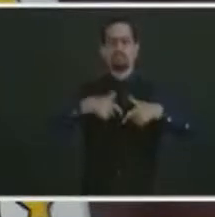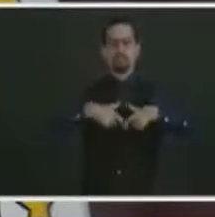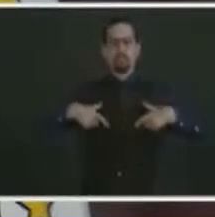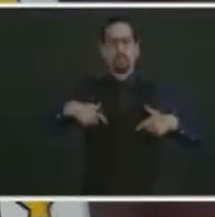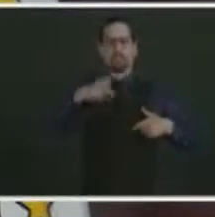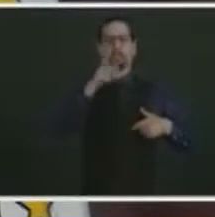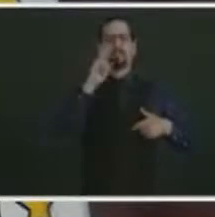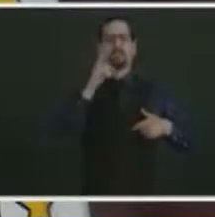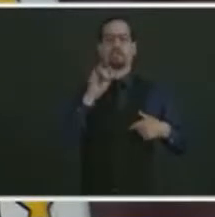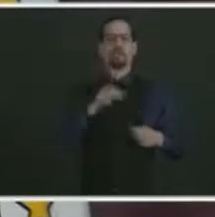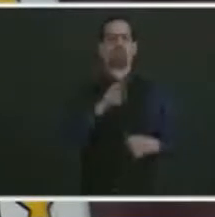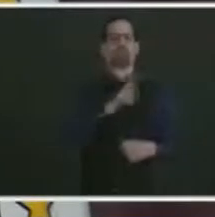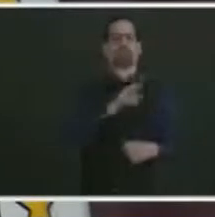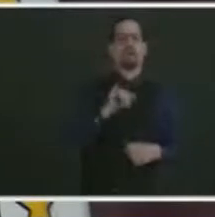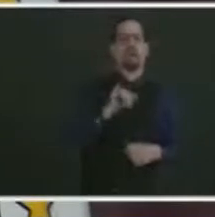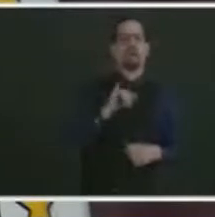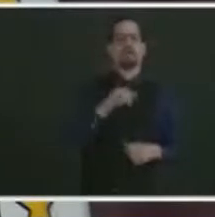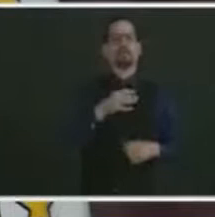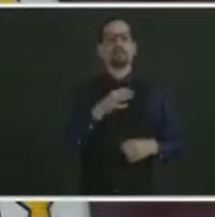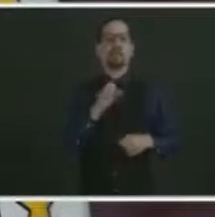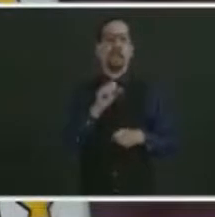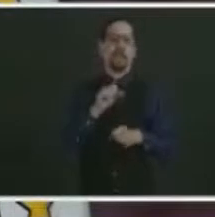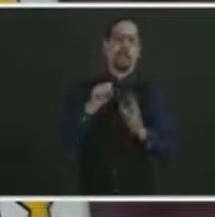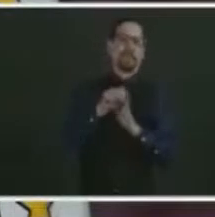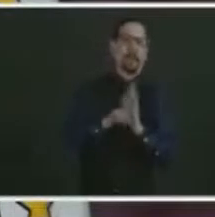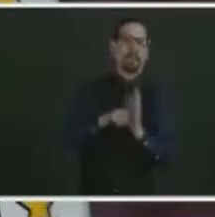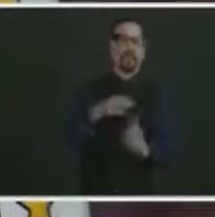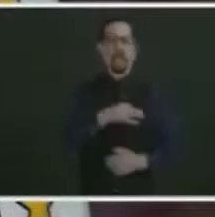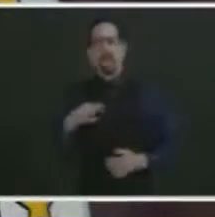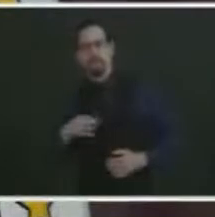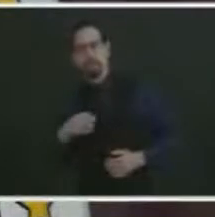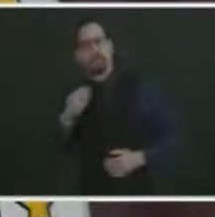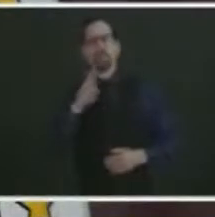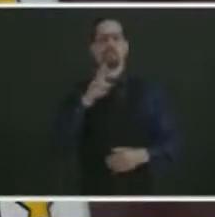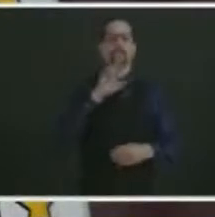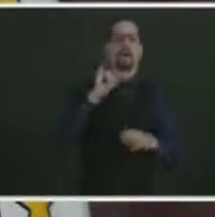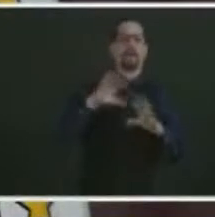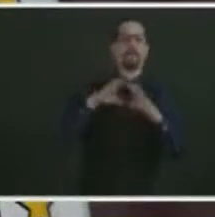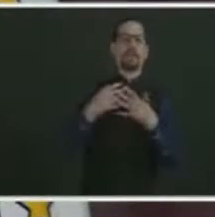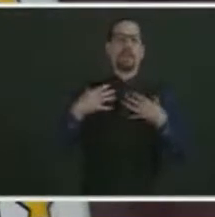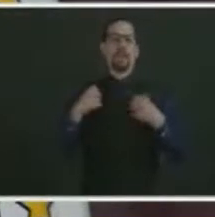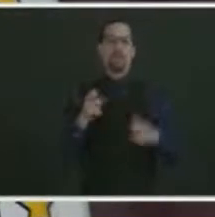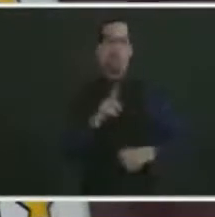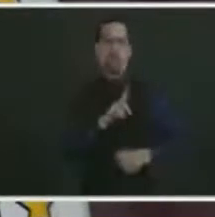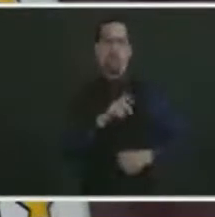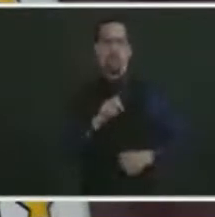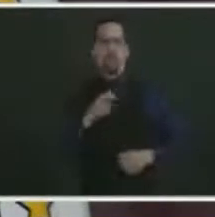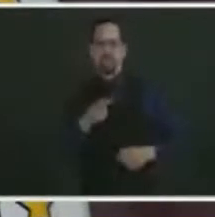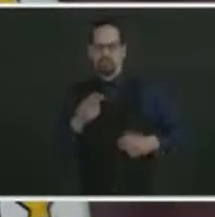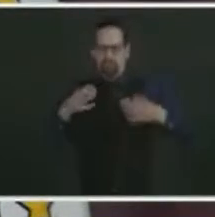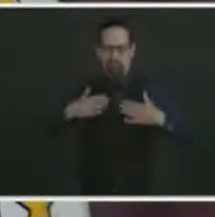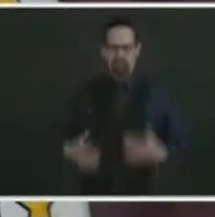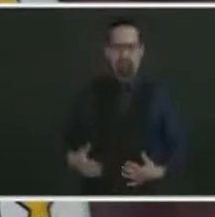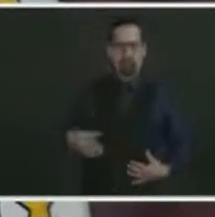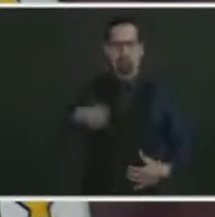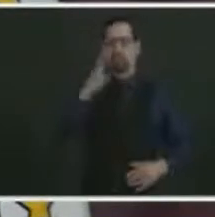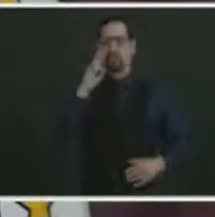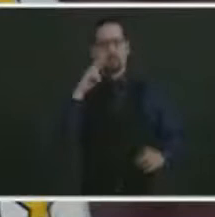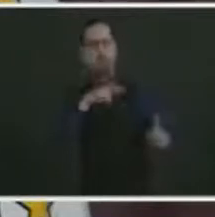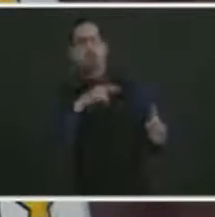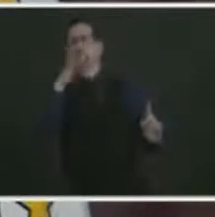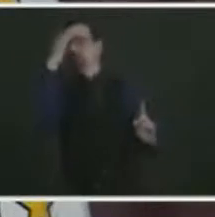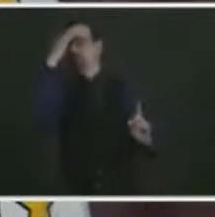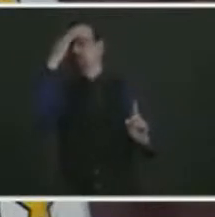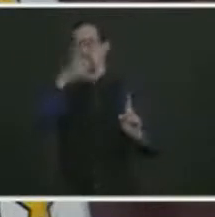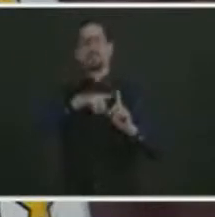staff, providing information about the virus. They'll also be distributing masks. I would ask you, if you're gonna go to one of